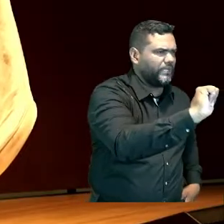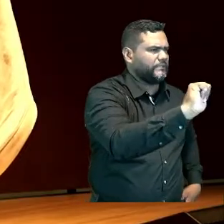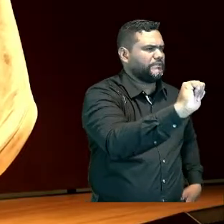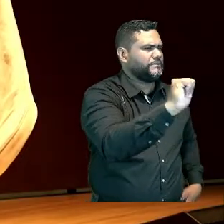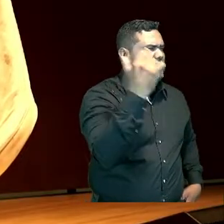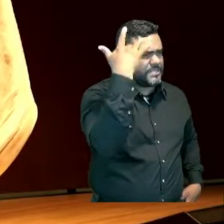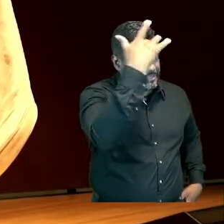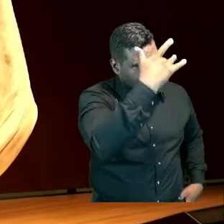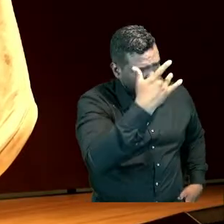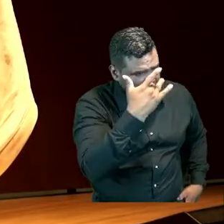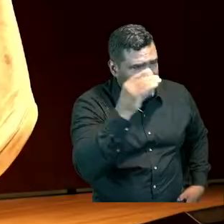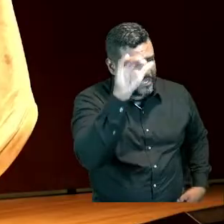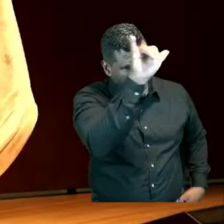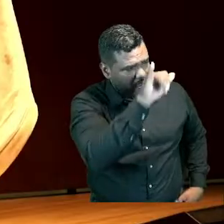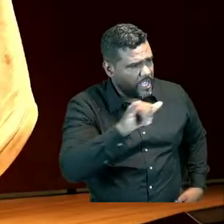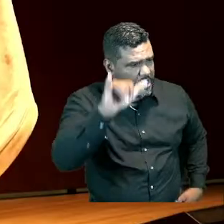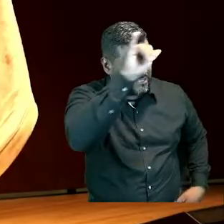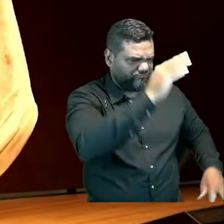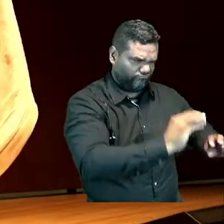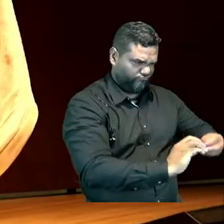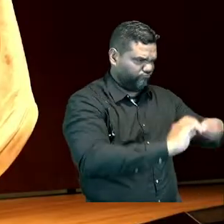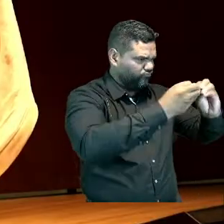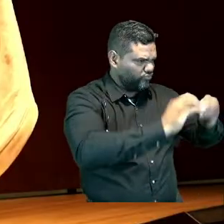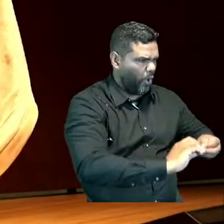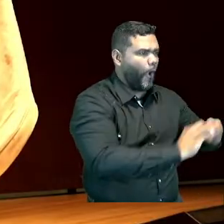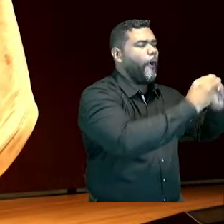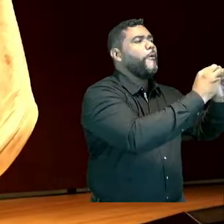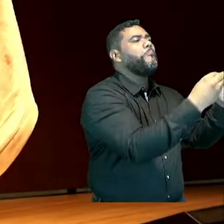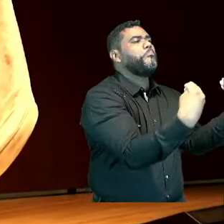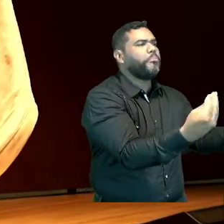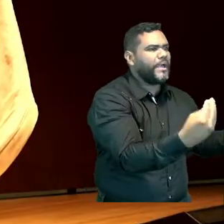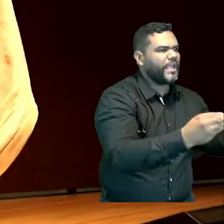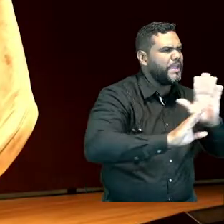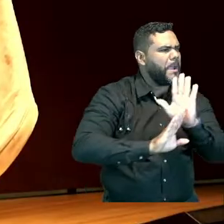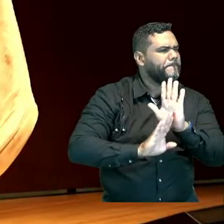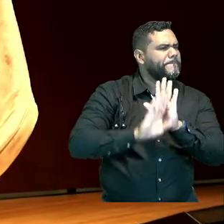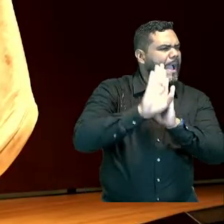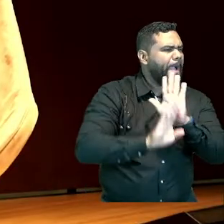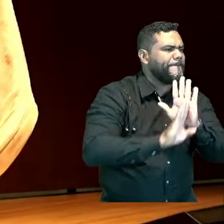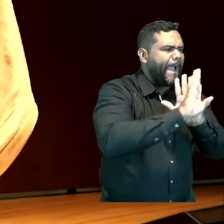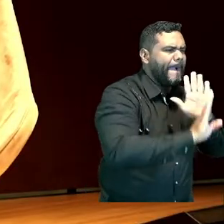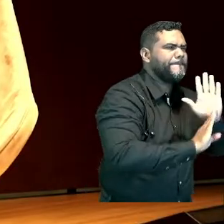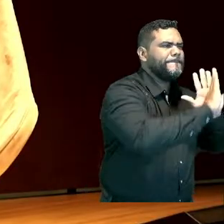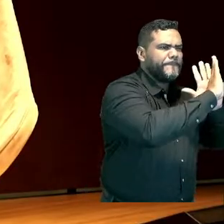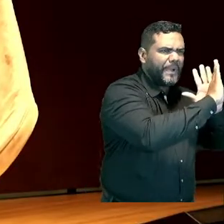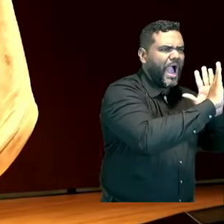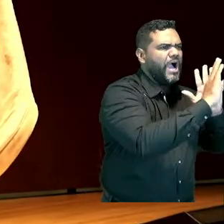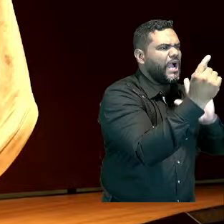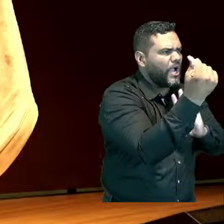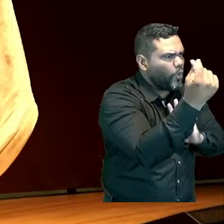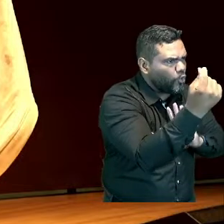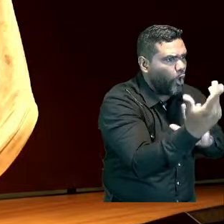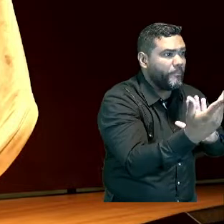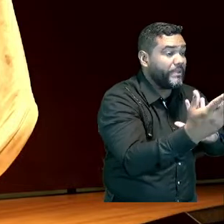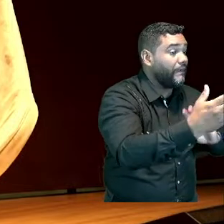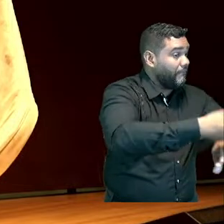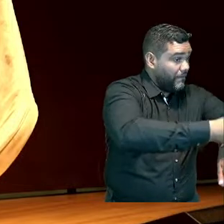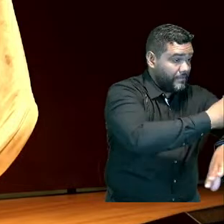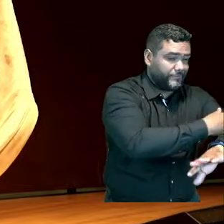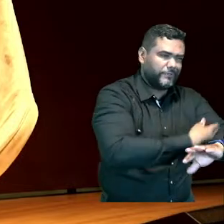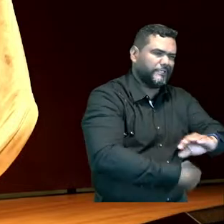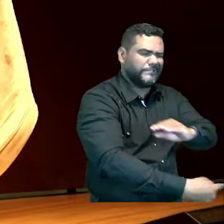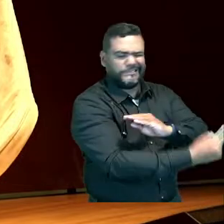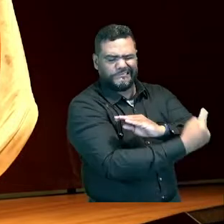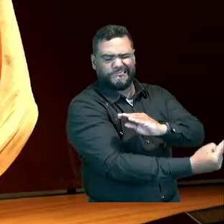have built to be able to achieve economic autonomy in contexts framed by